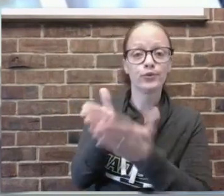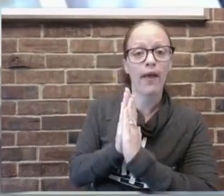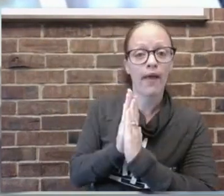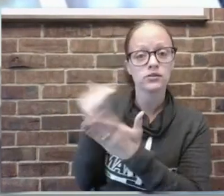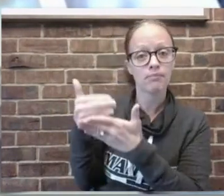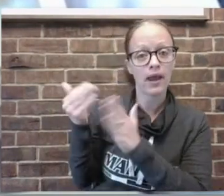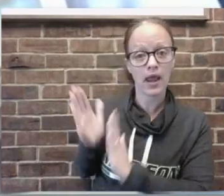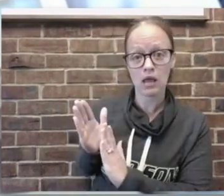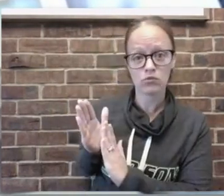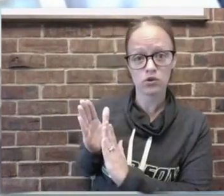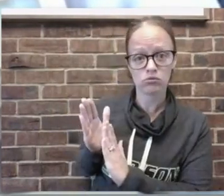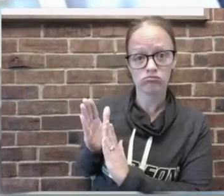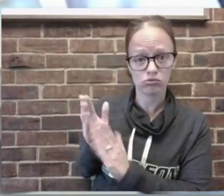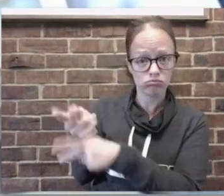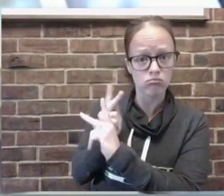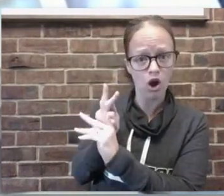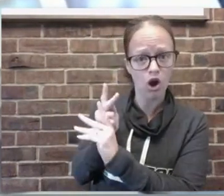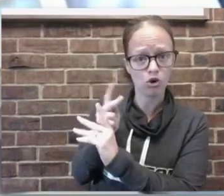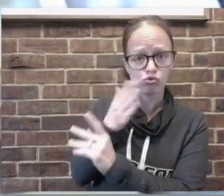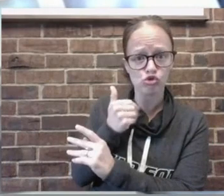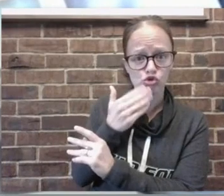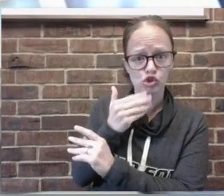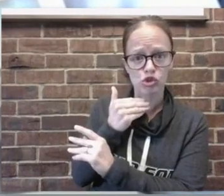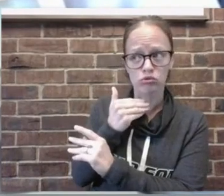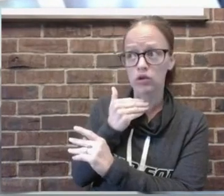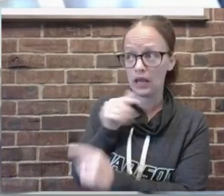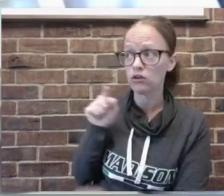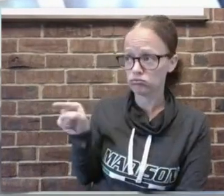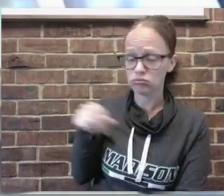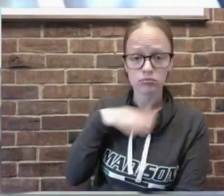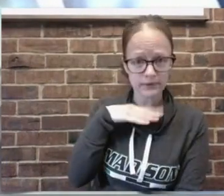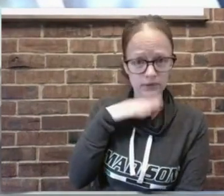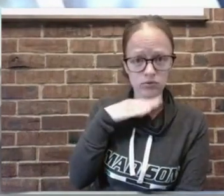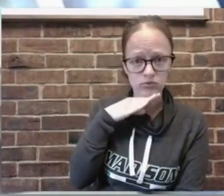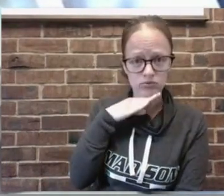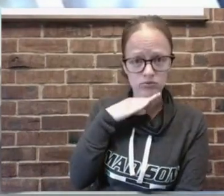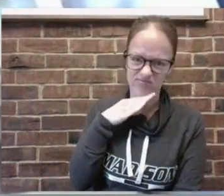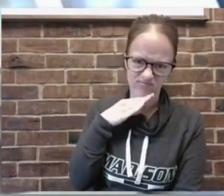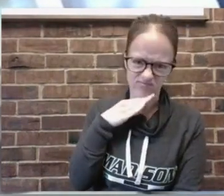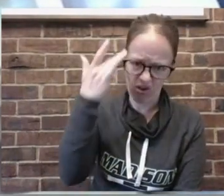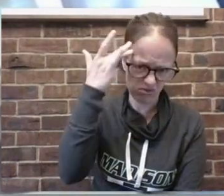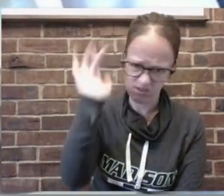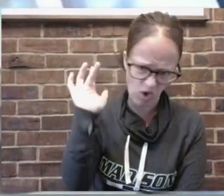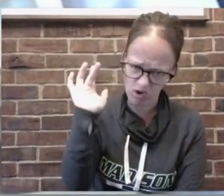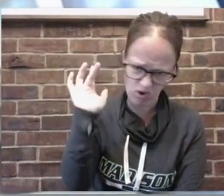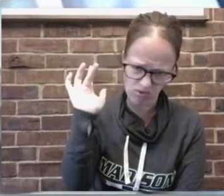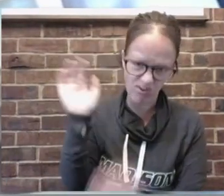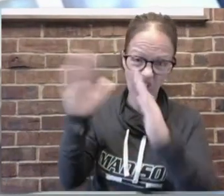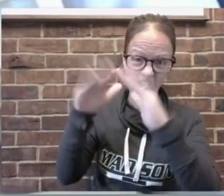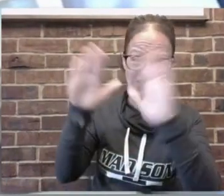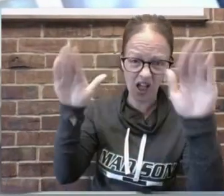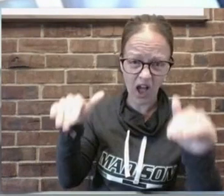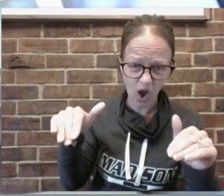now this neighbor was a pig and he wasn't too bright either he had built his whole house